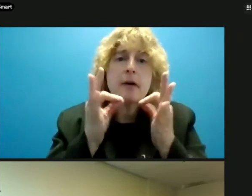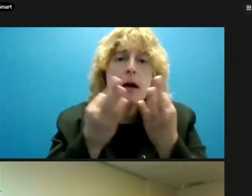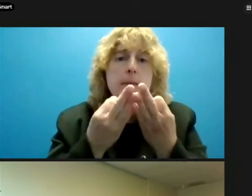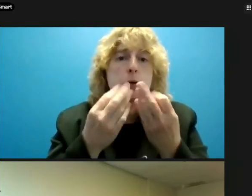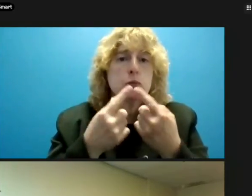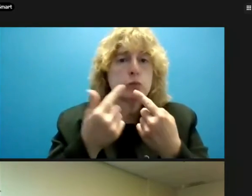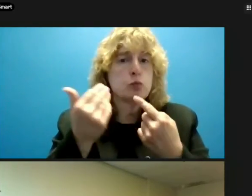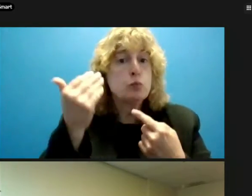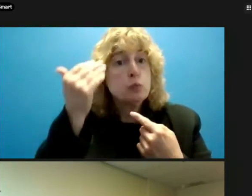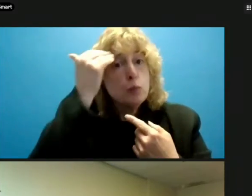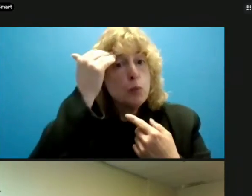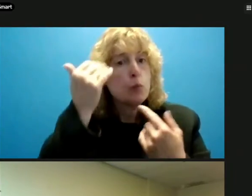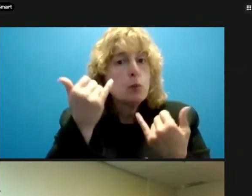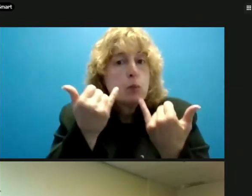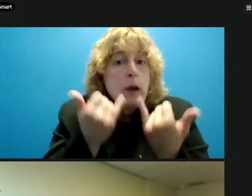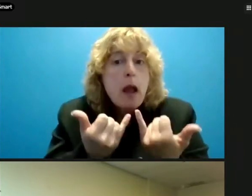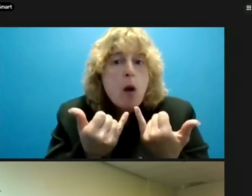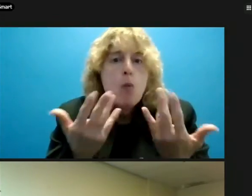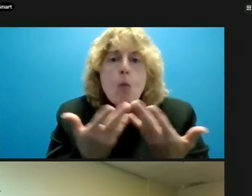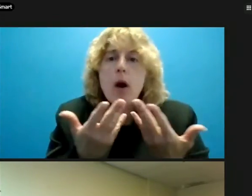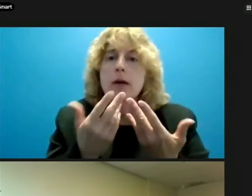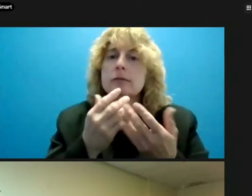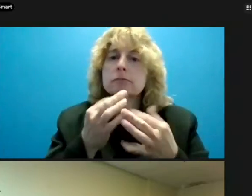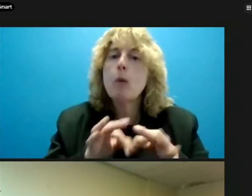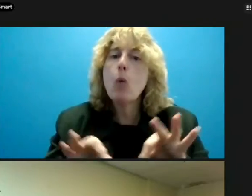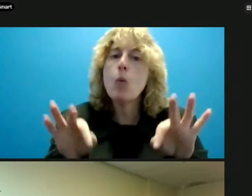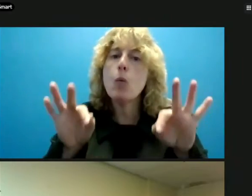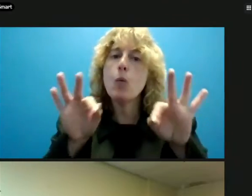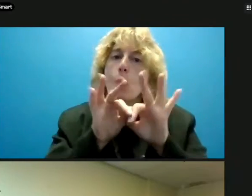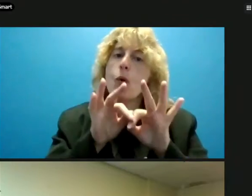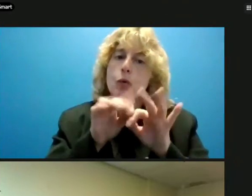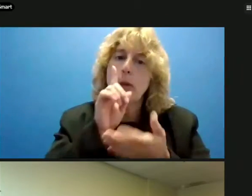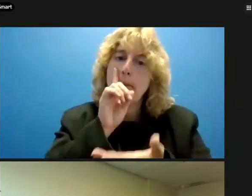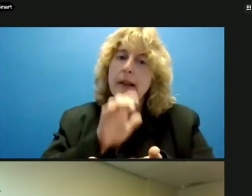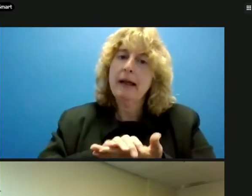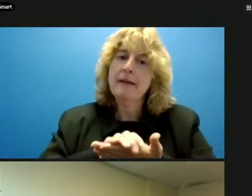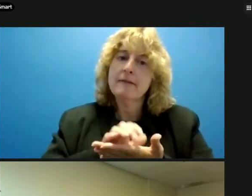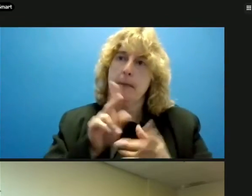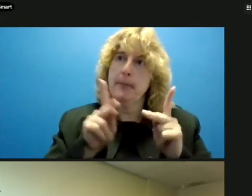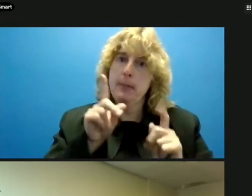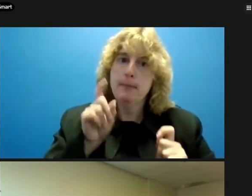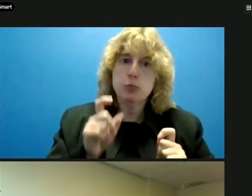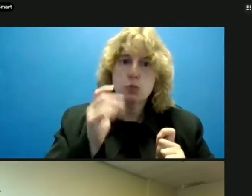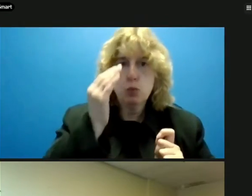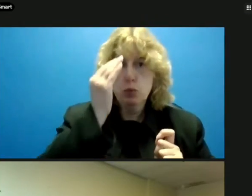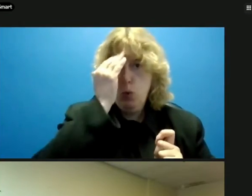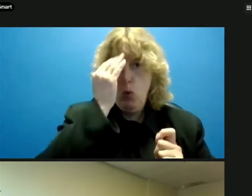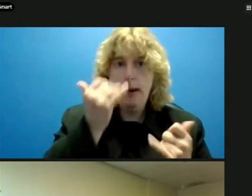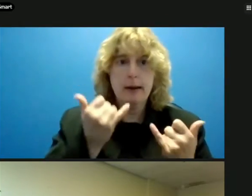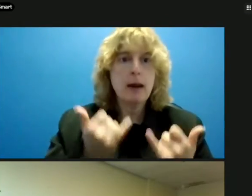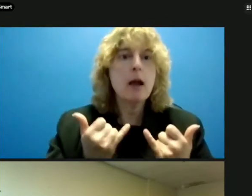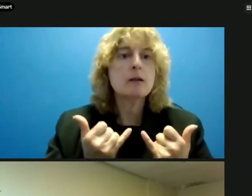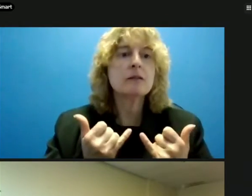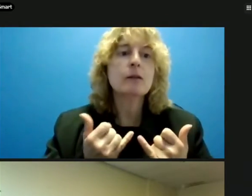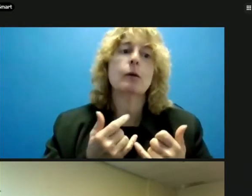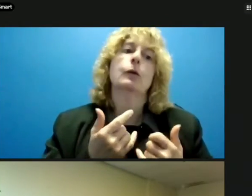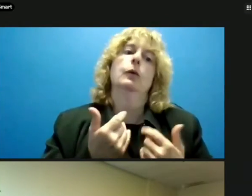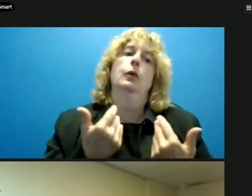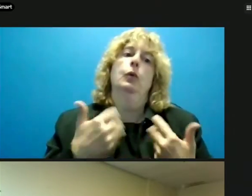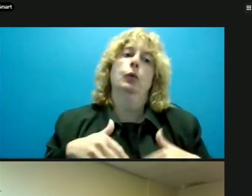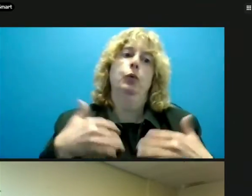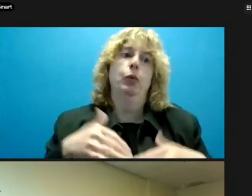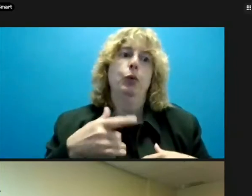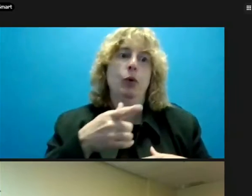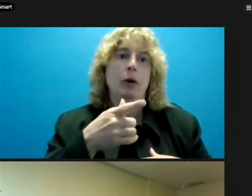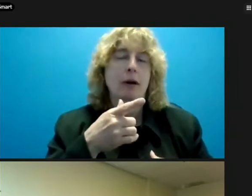and then Randy, you'd answer the same question. What's important that you believe for people to know right now? That is a loaded question, because